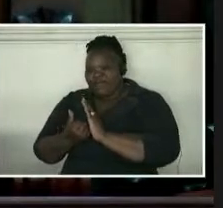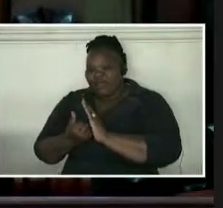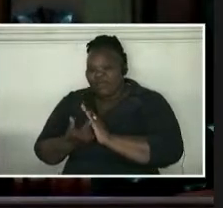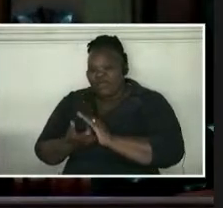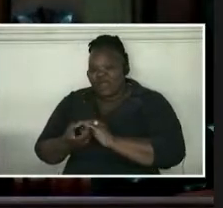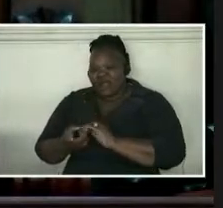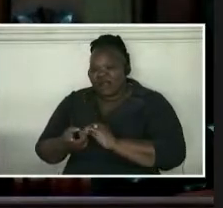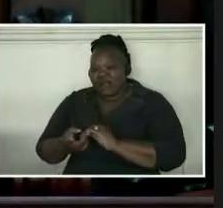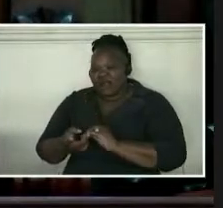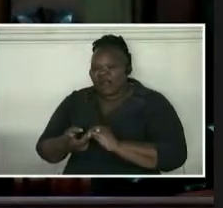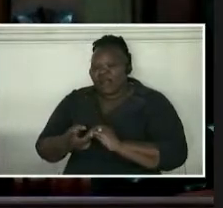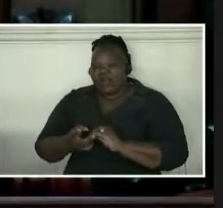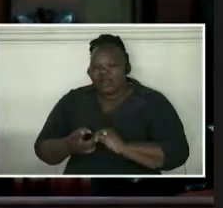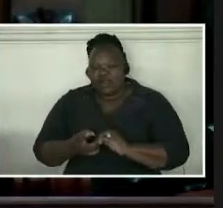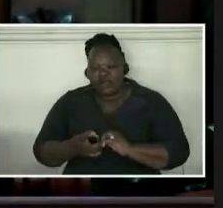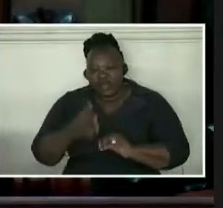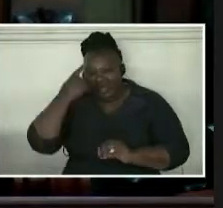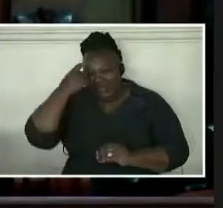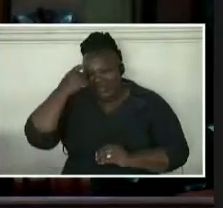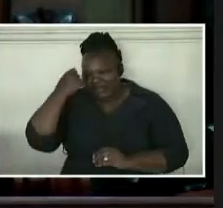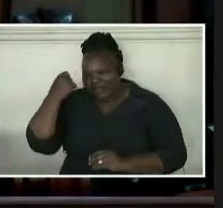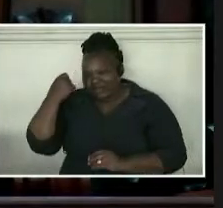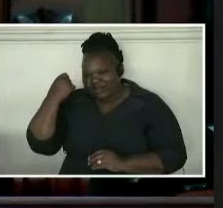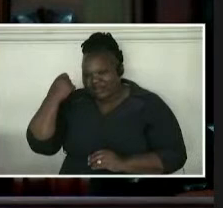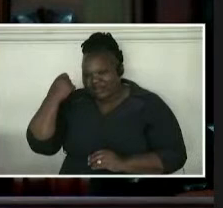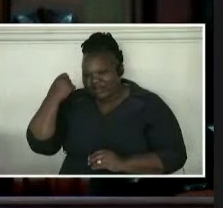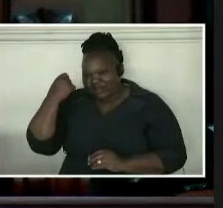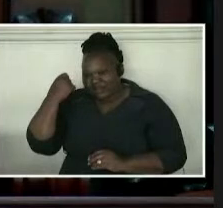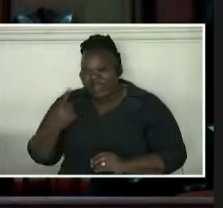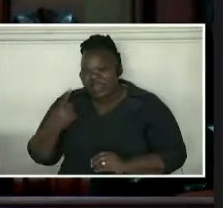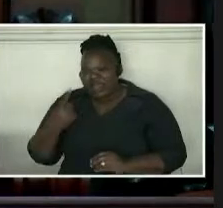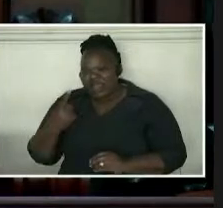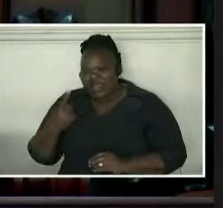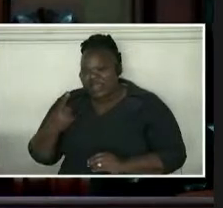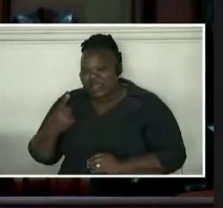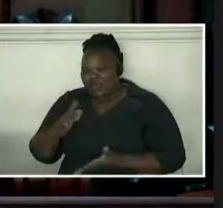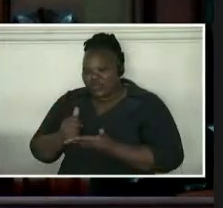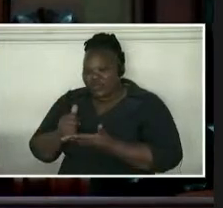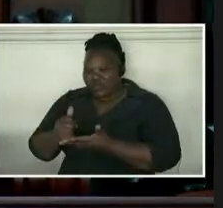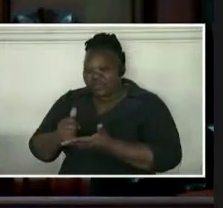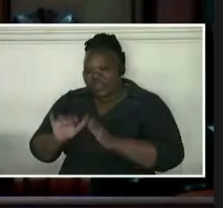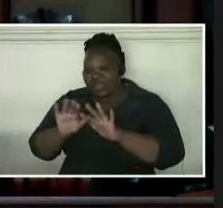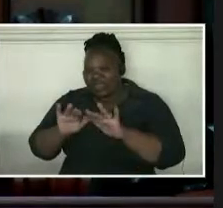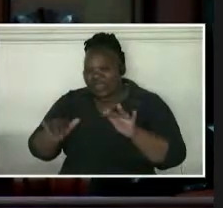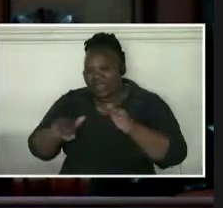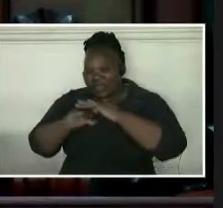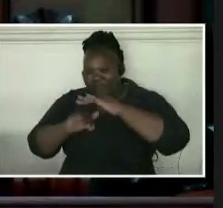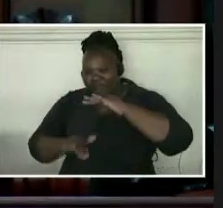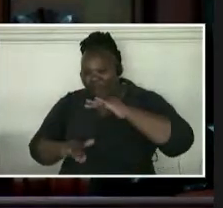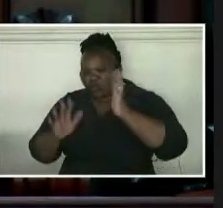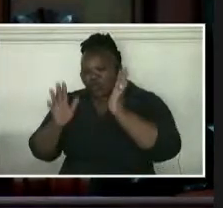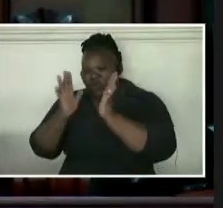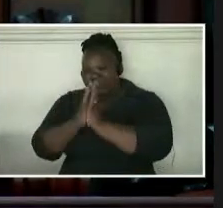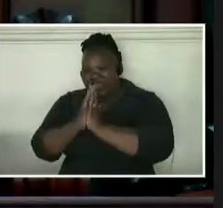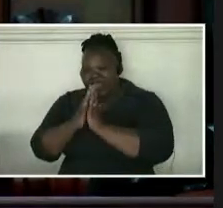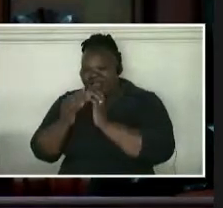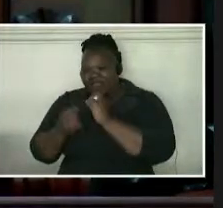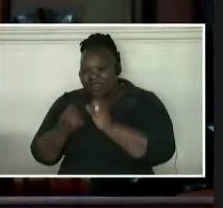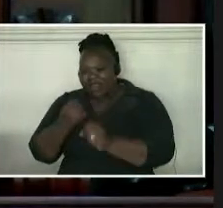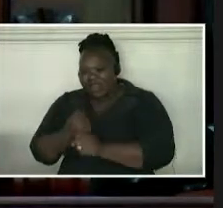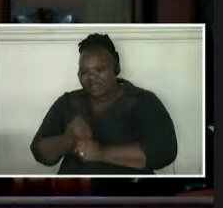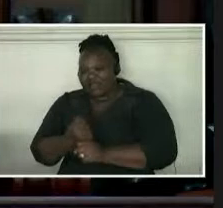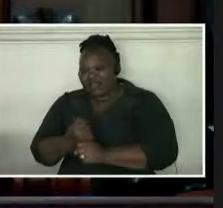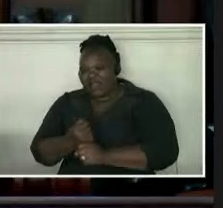we understand it targets children other than 10 years however we feel that he should